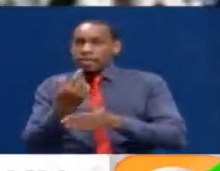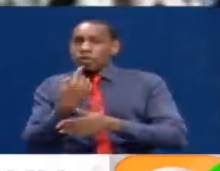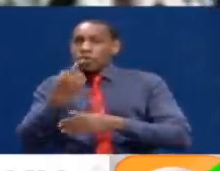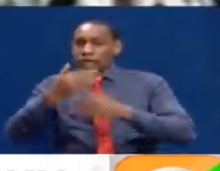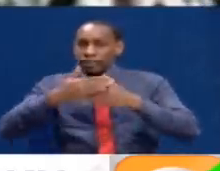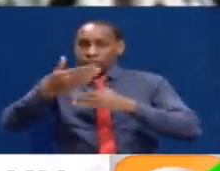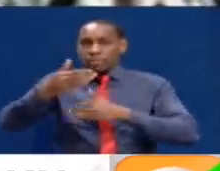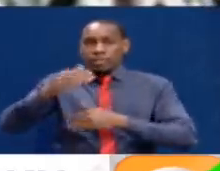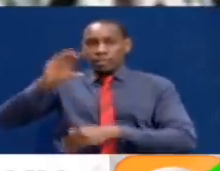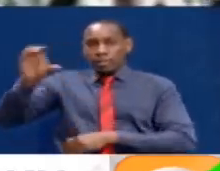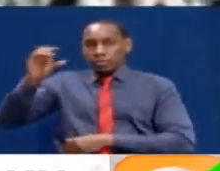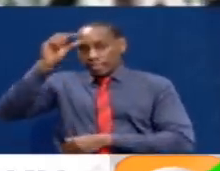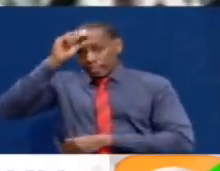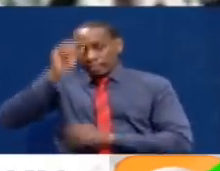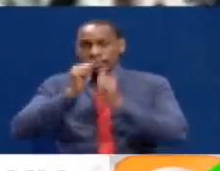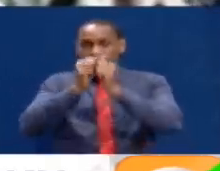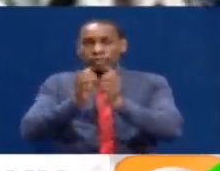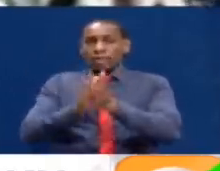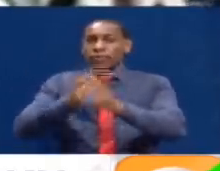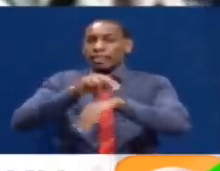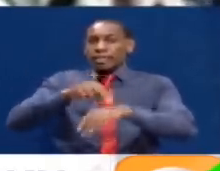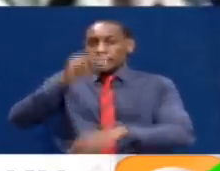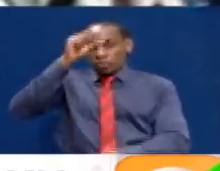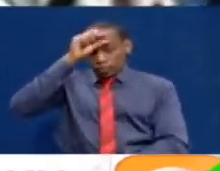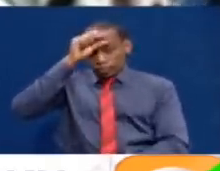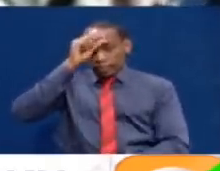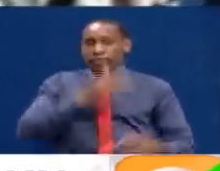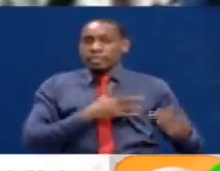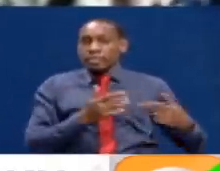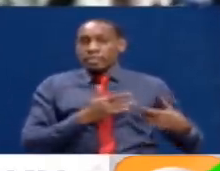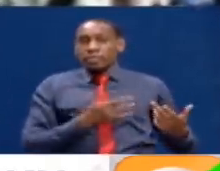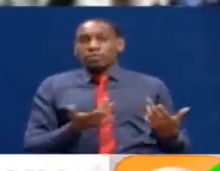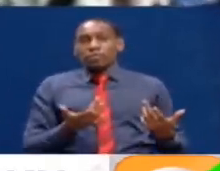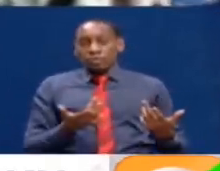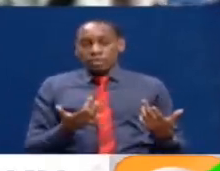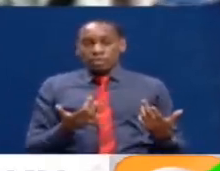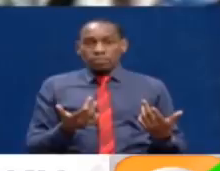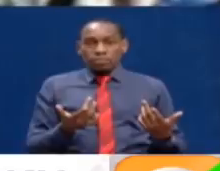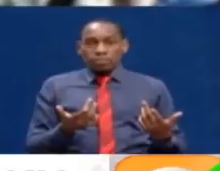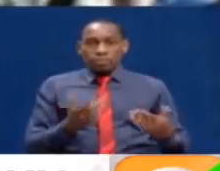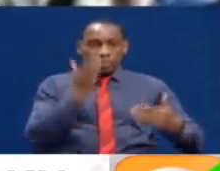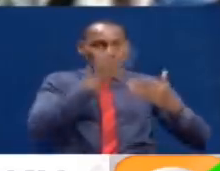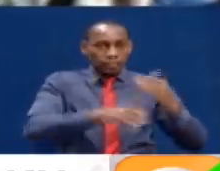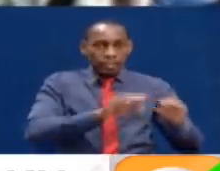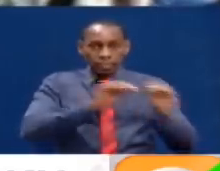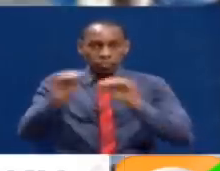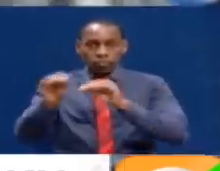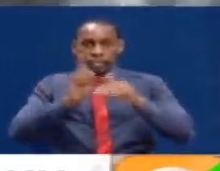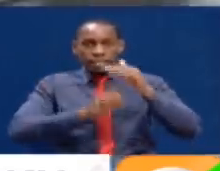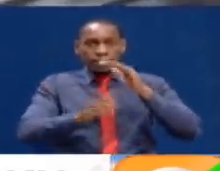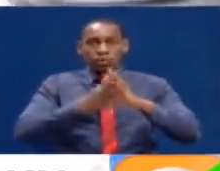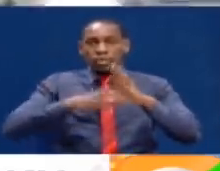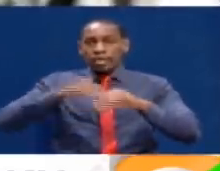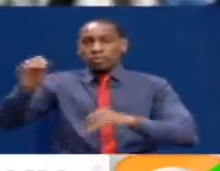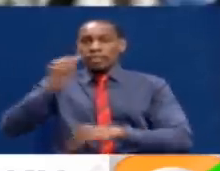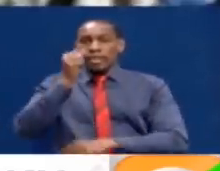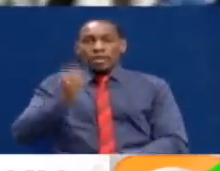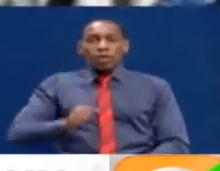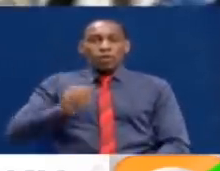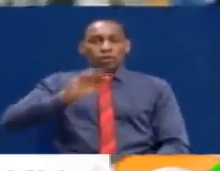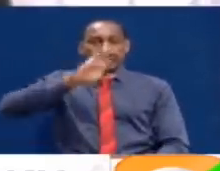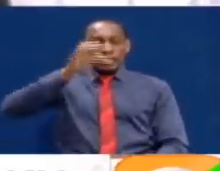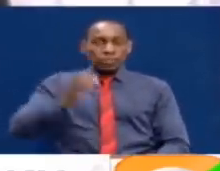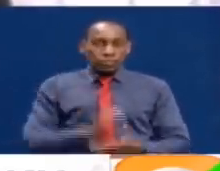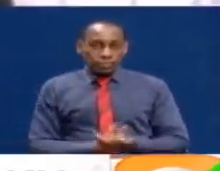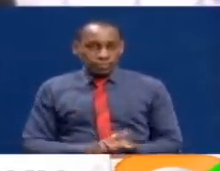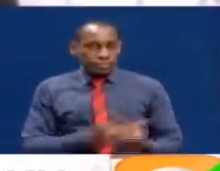what the county government is doing together with the national government in terms of the cessation of movement in and out of Old Town.